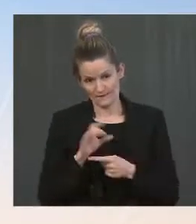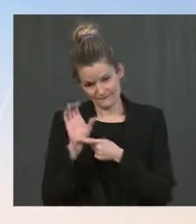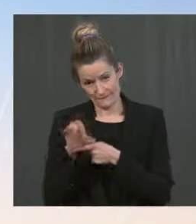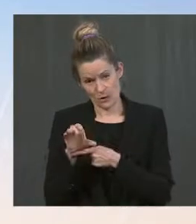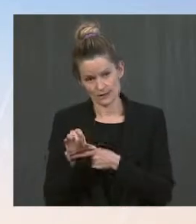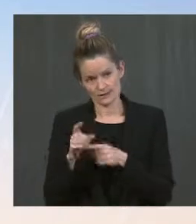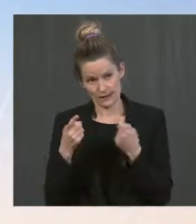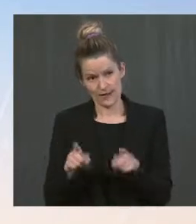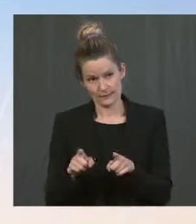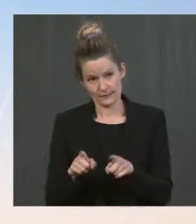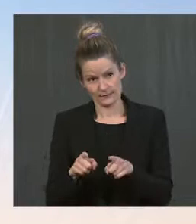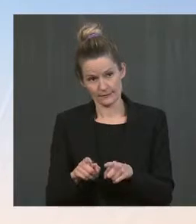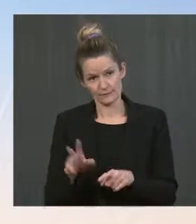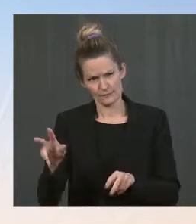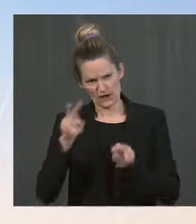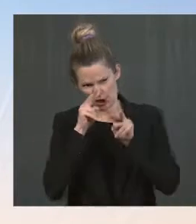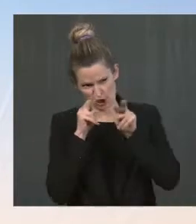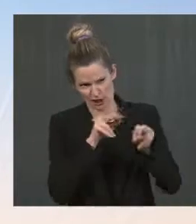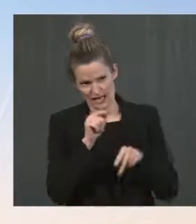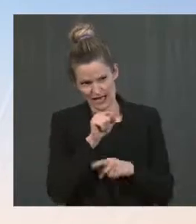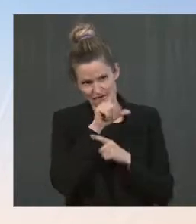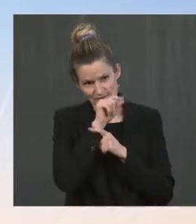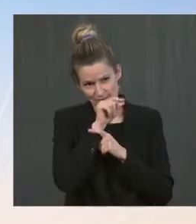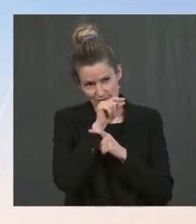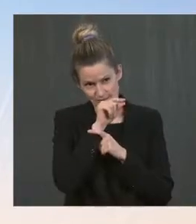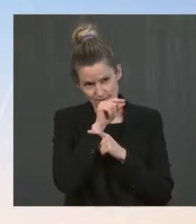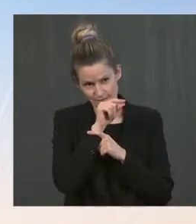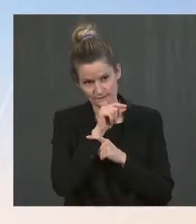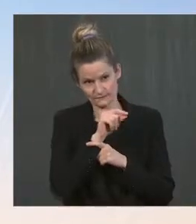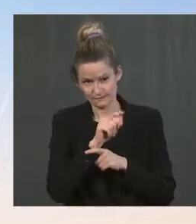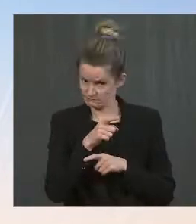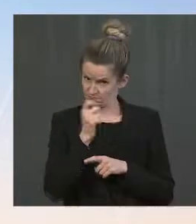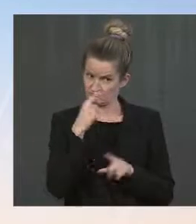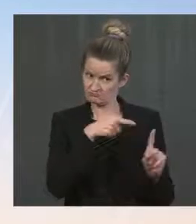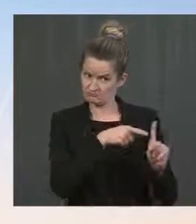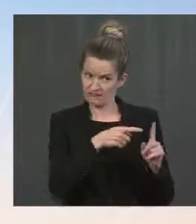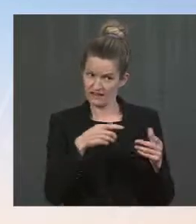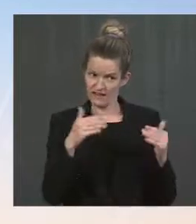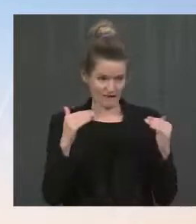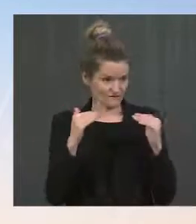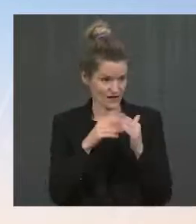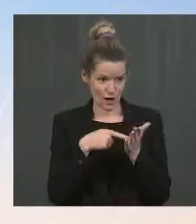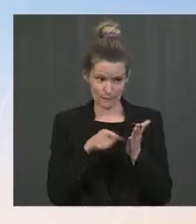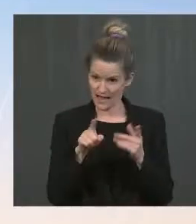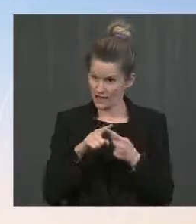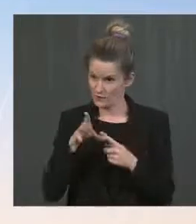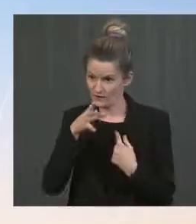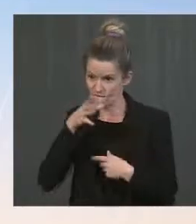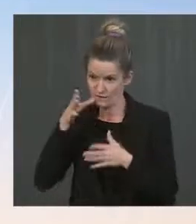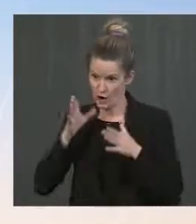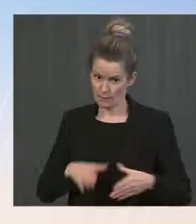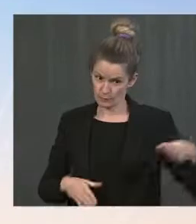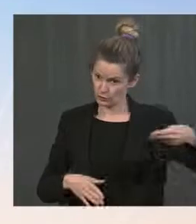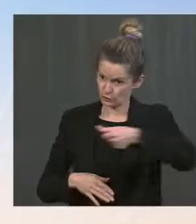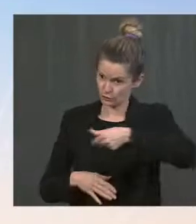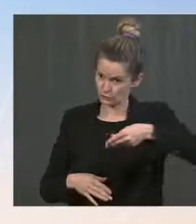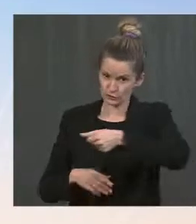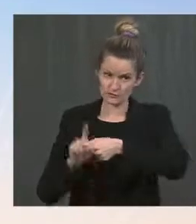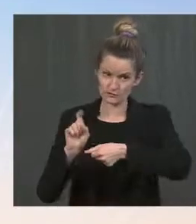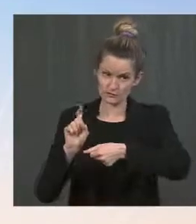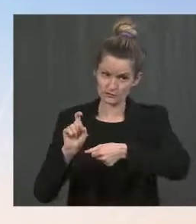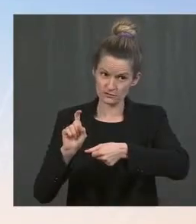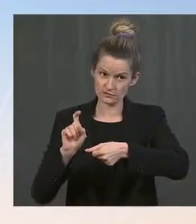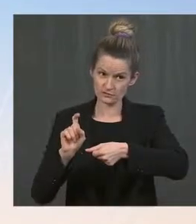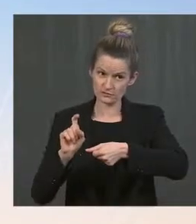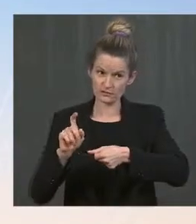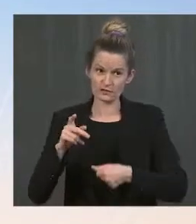for example, is fairly compensating poultry farmers, or whether there is a circumstance where packers are